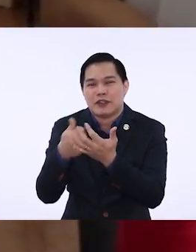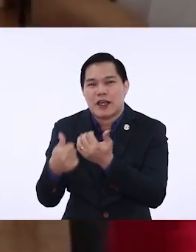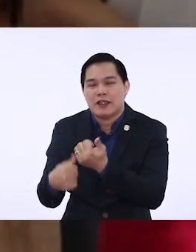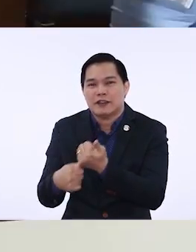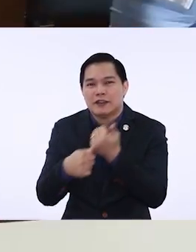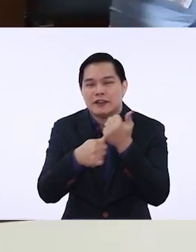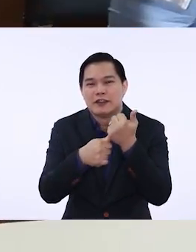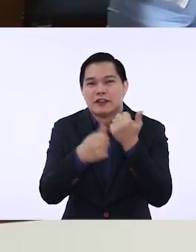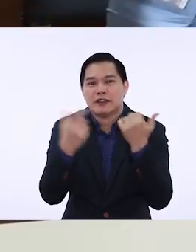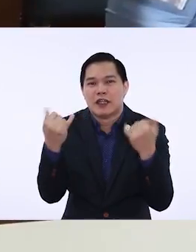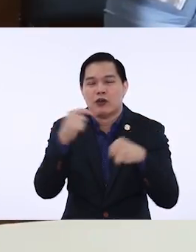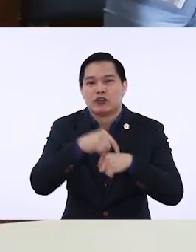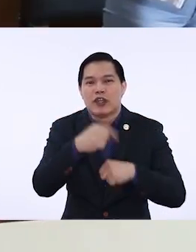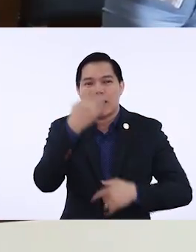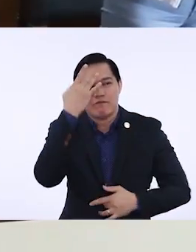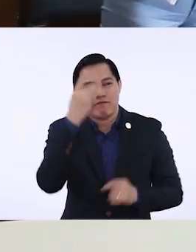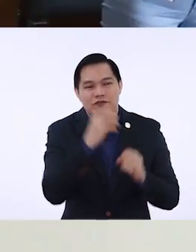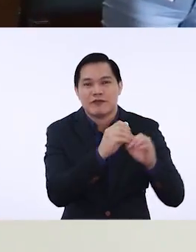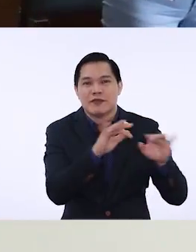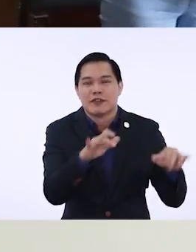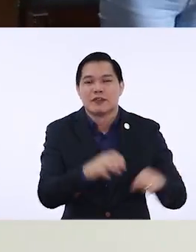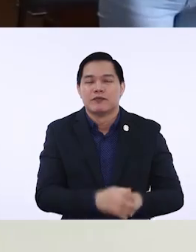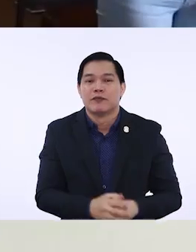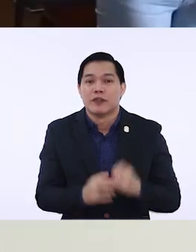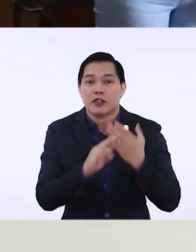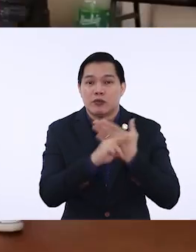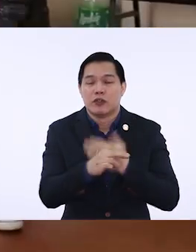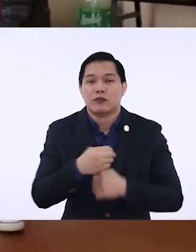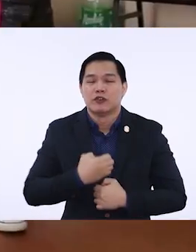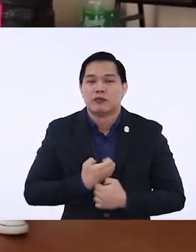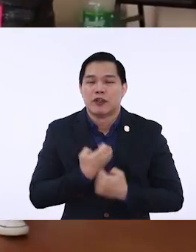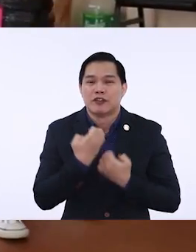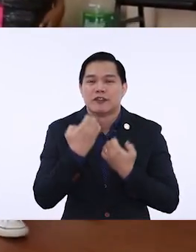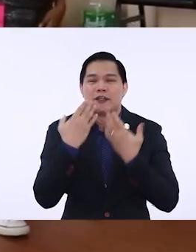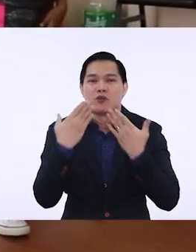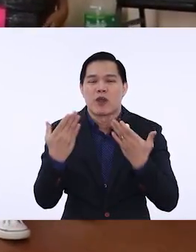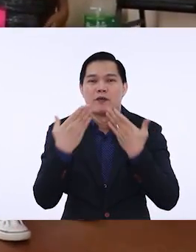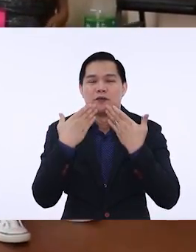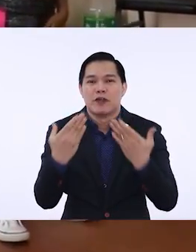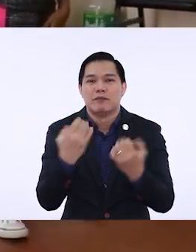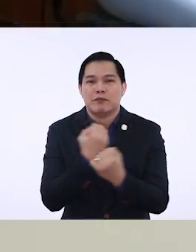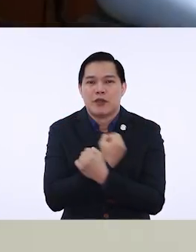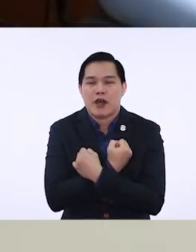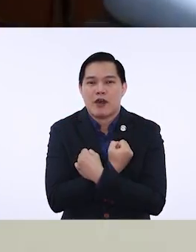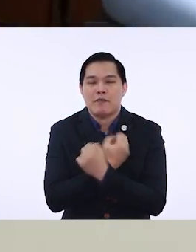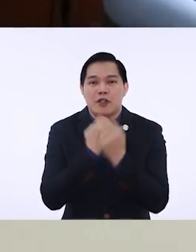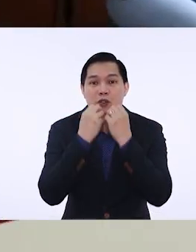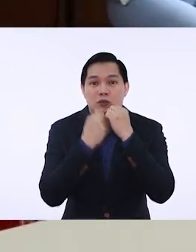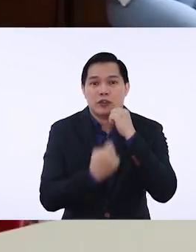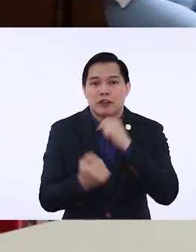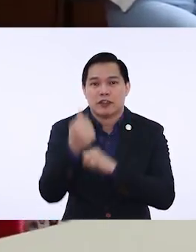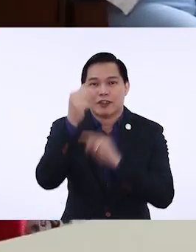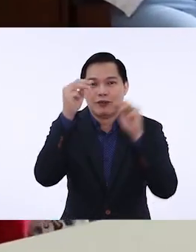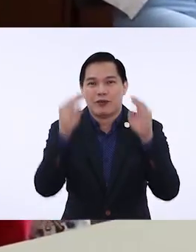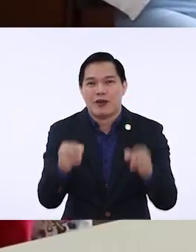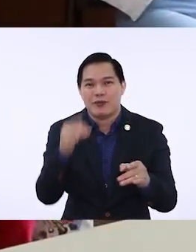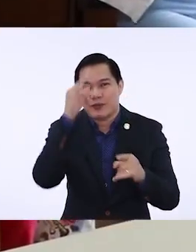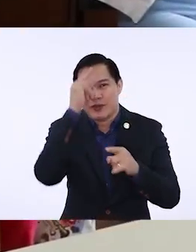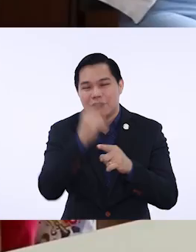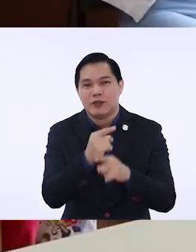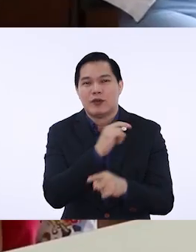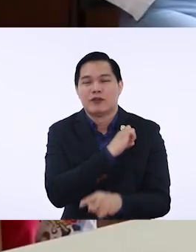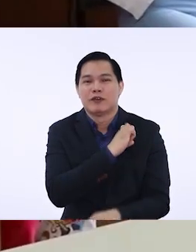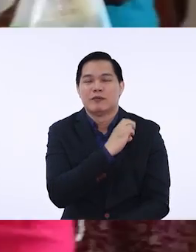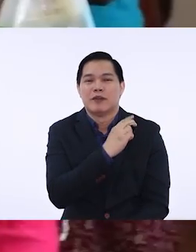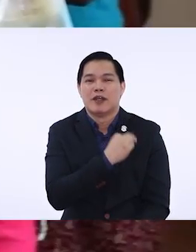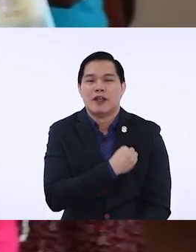them during this time of pandemic. In return, they expressed their gratitude to our beloved Executive Minister, Brother Eduardo V.